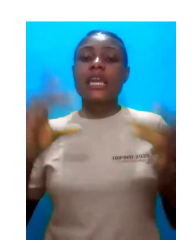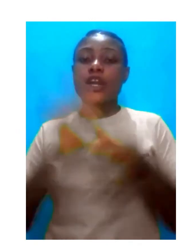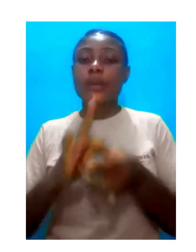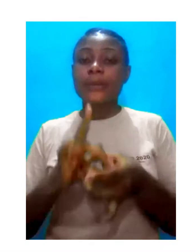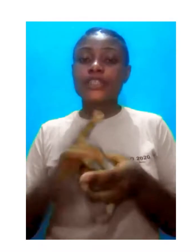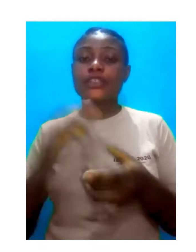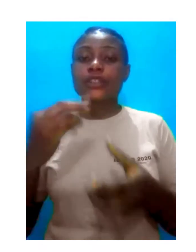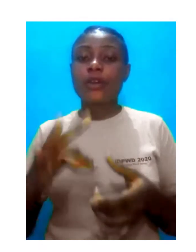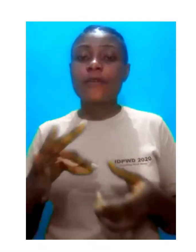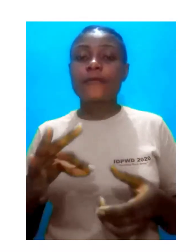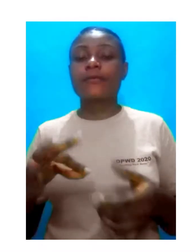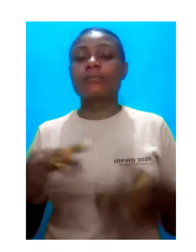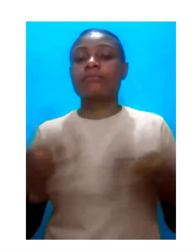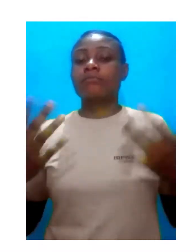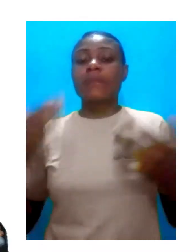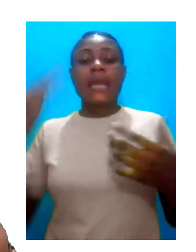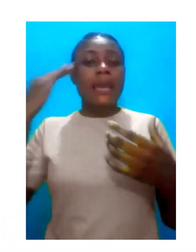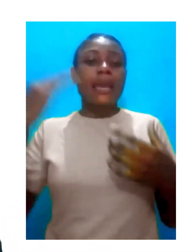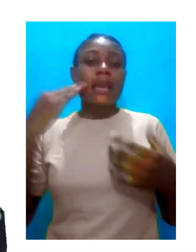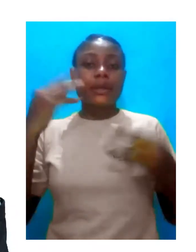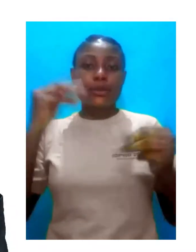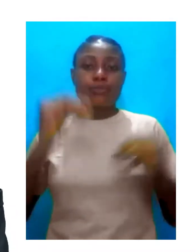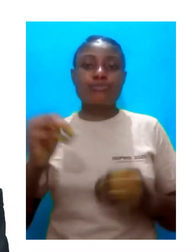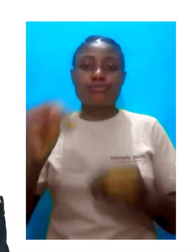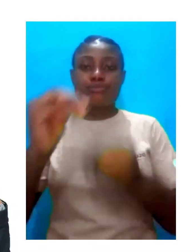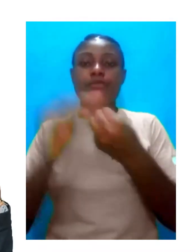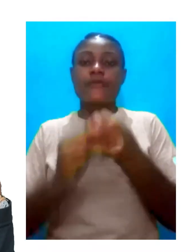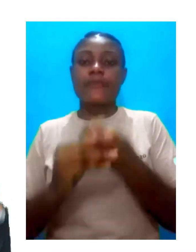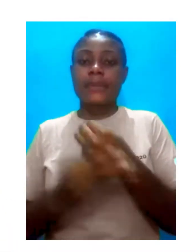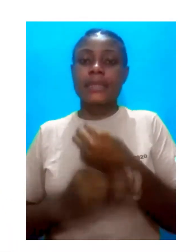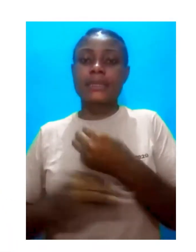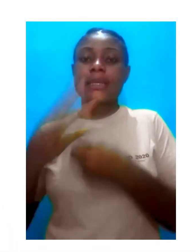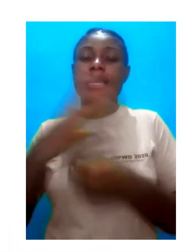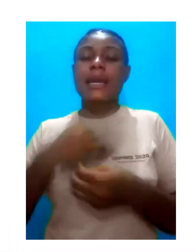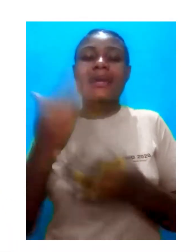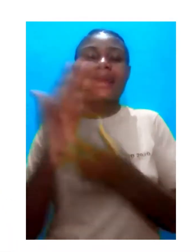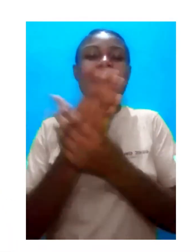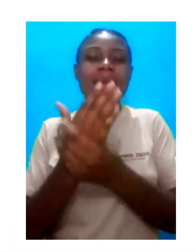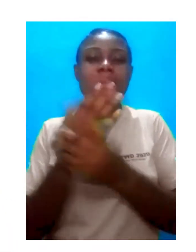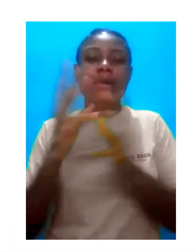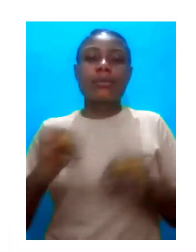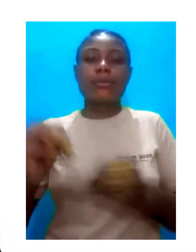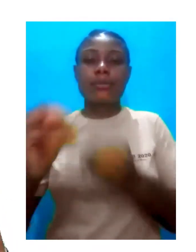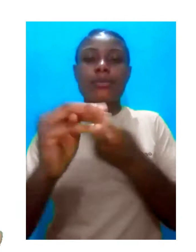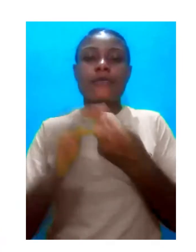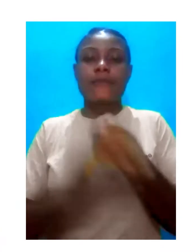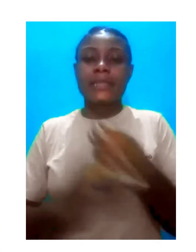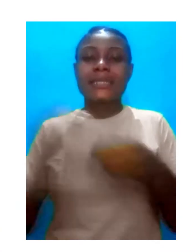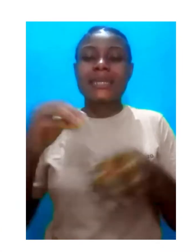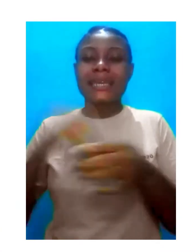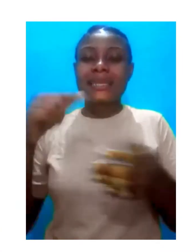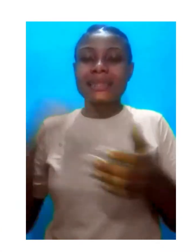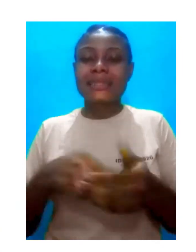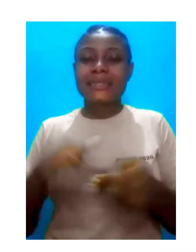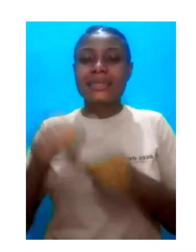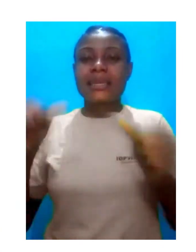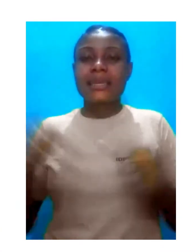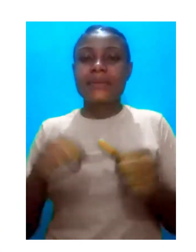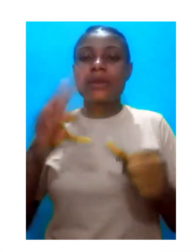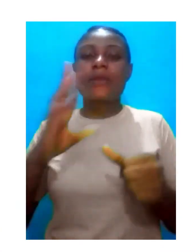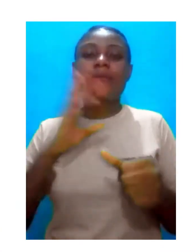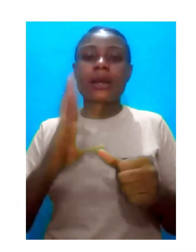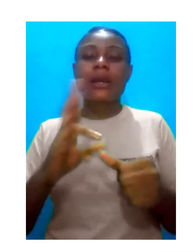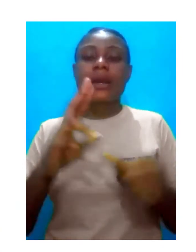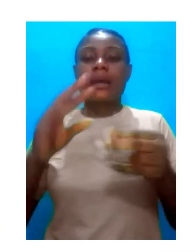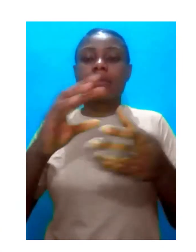there is a combination of the head movement and the hand movement